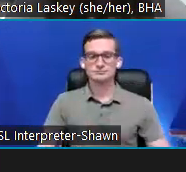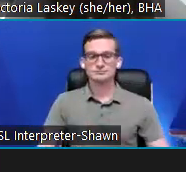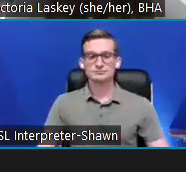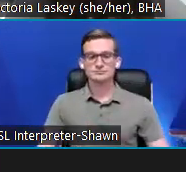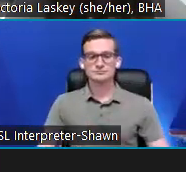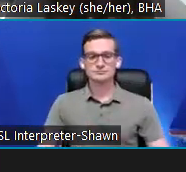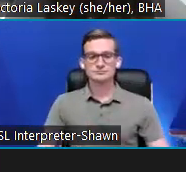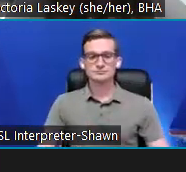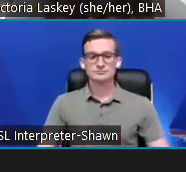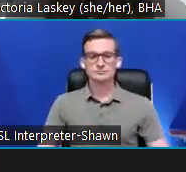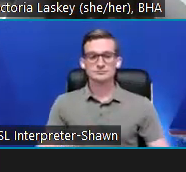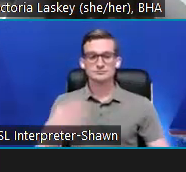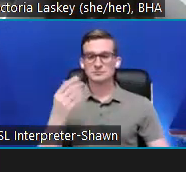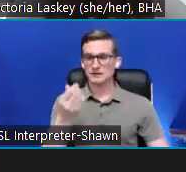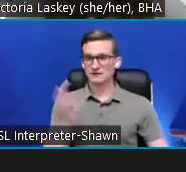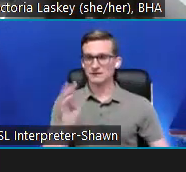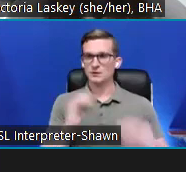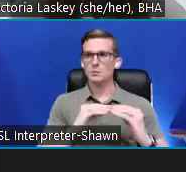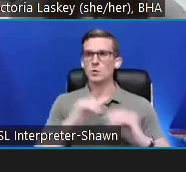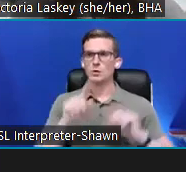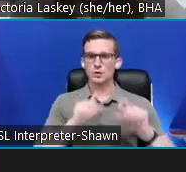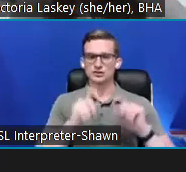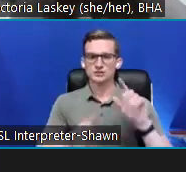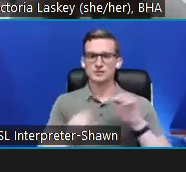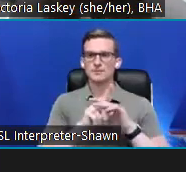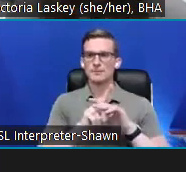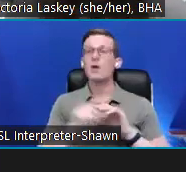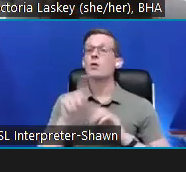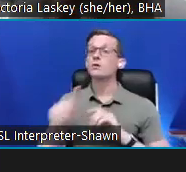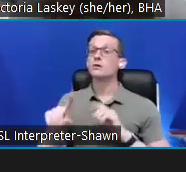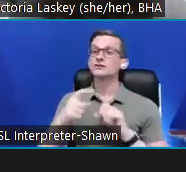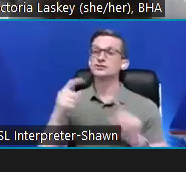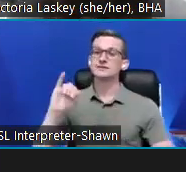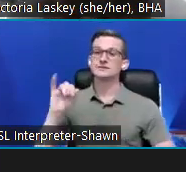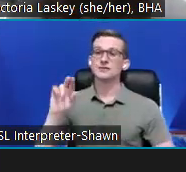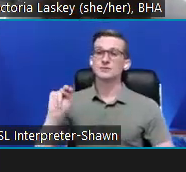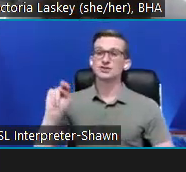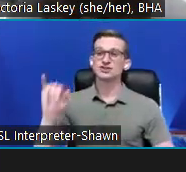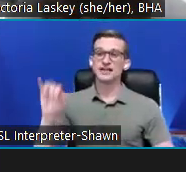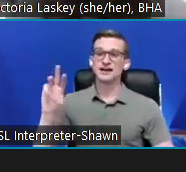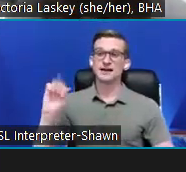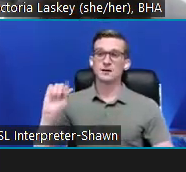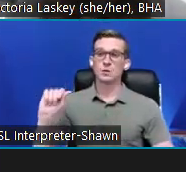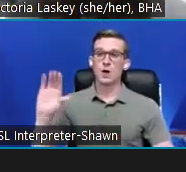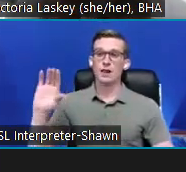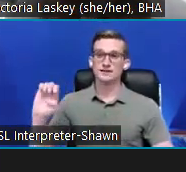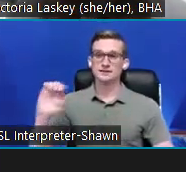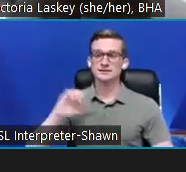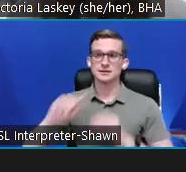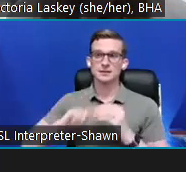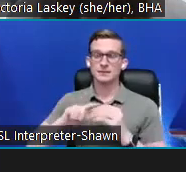So a couple more came in. Oh, the question from Jenny Wallace about the staffing guidance